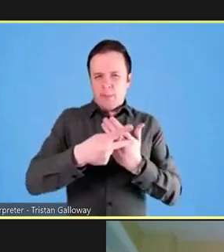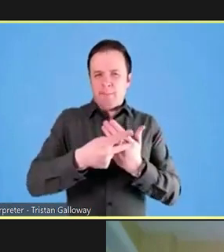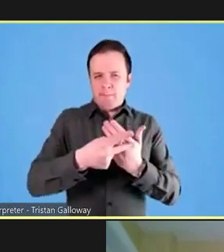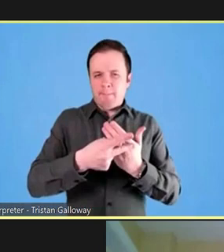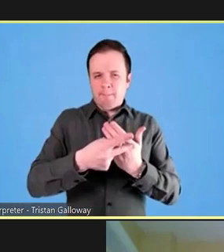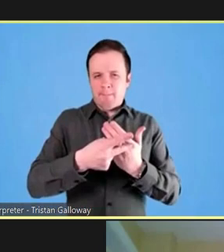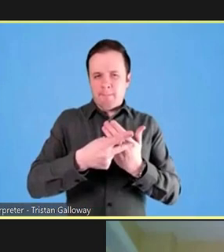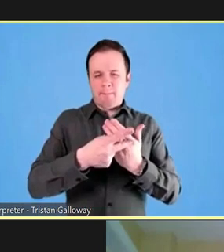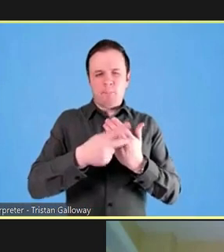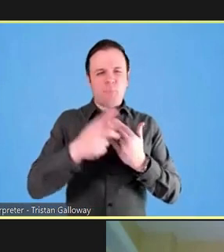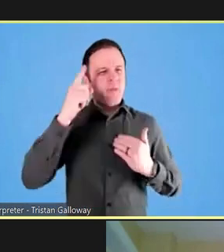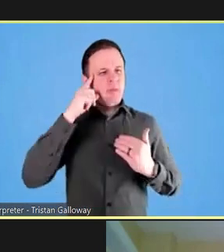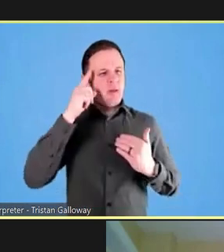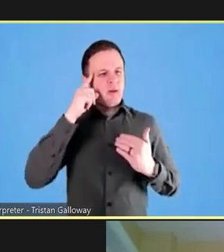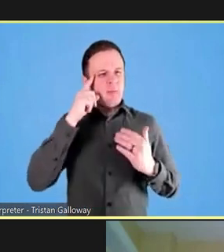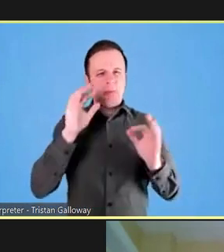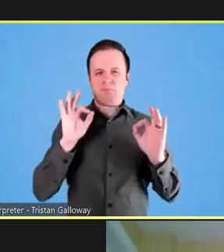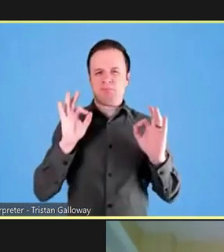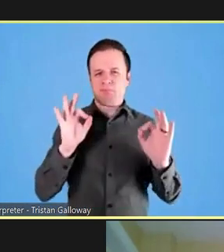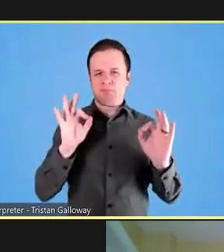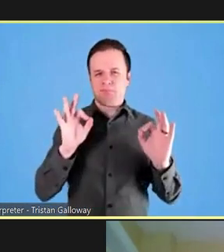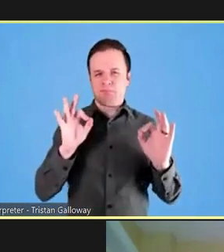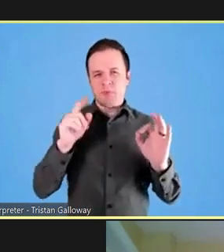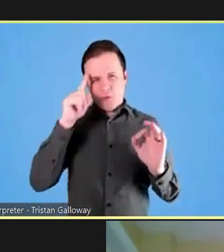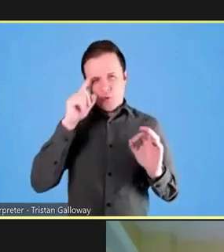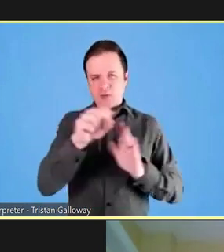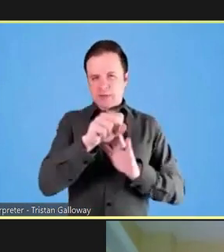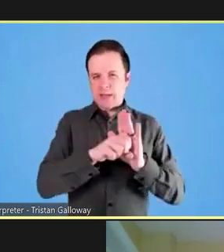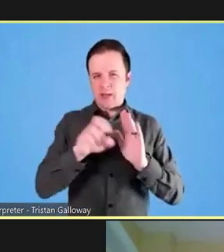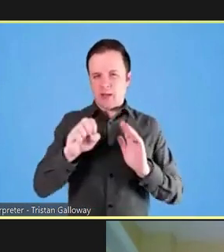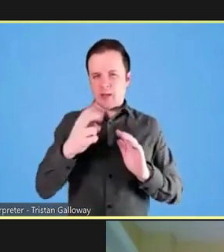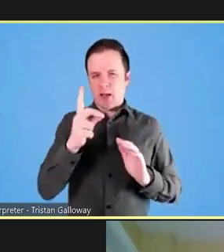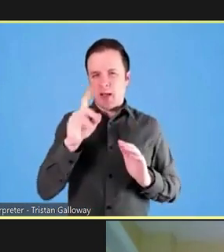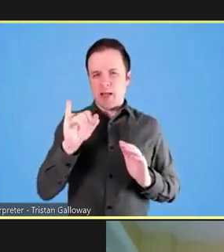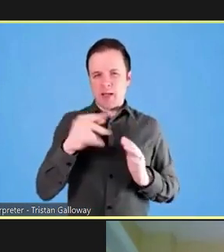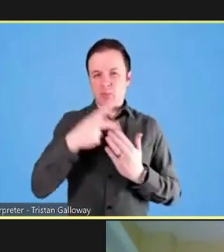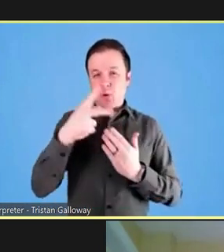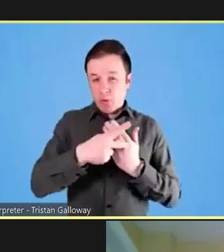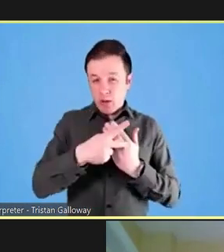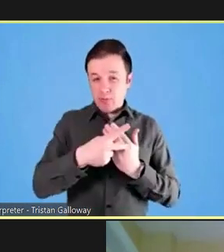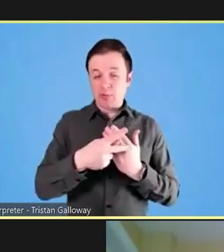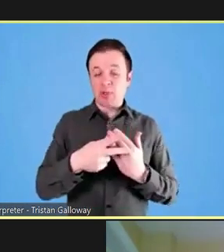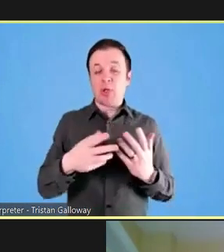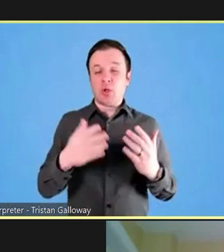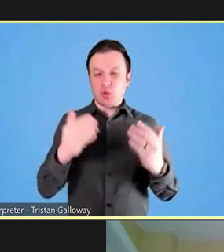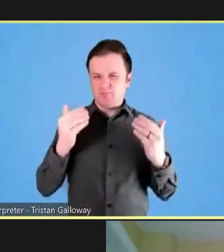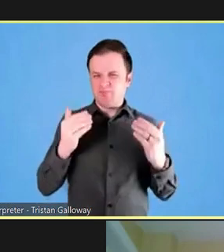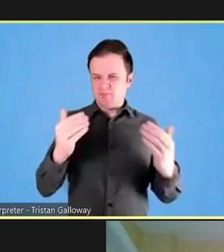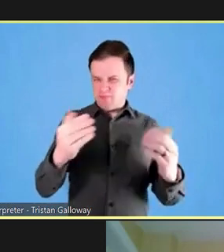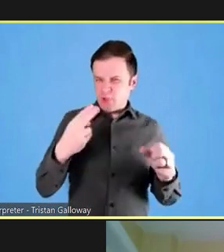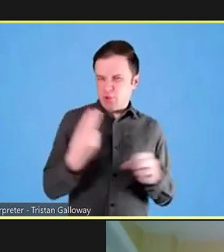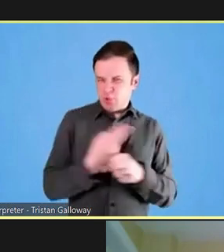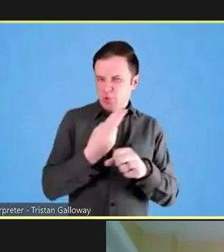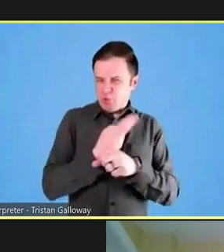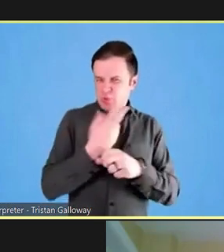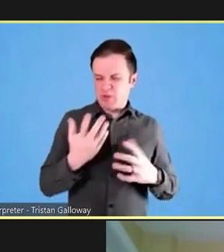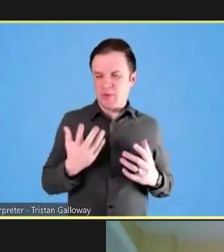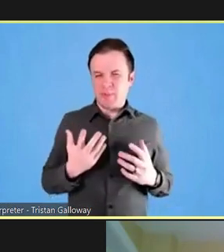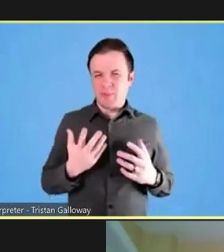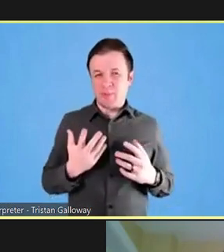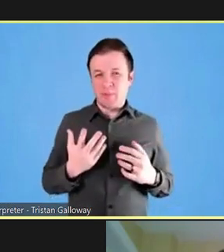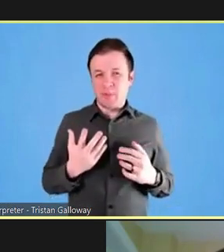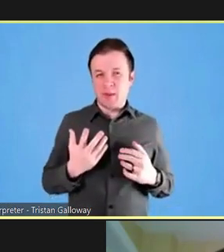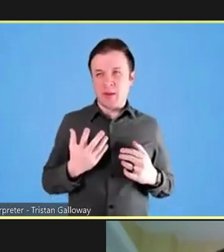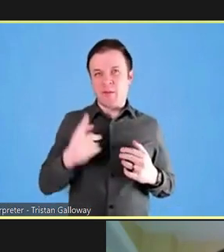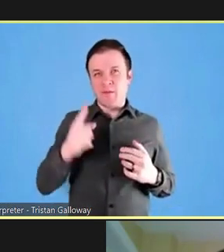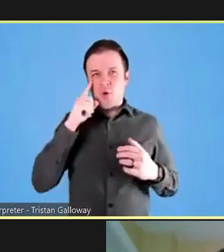we think would be ideal for state EHDI programs to use to do a